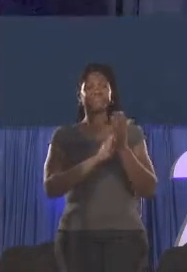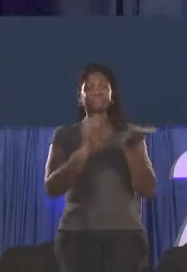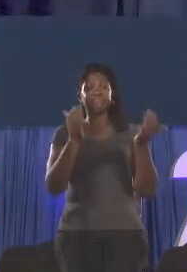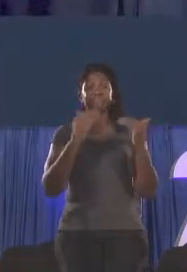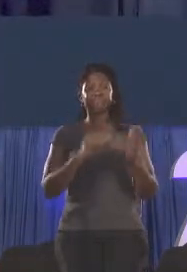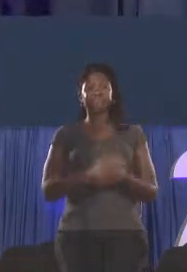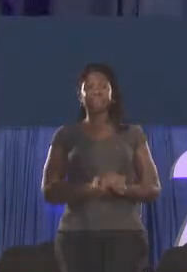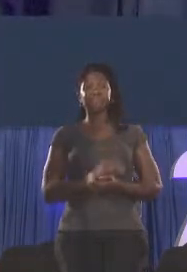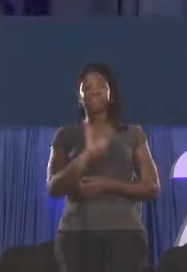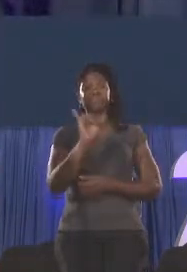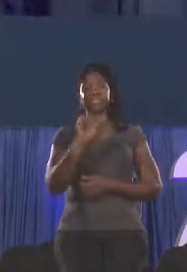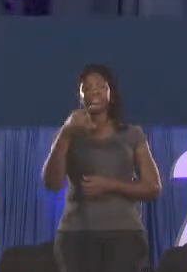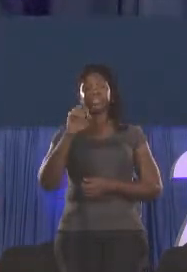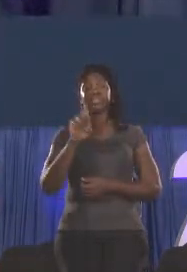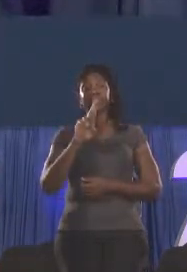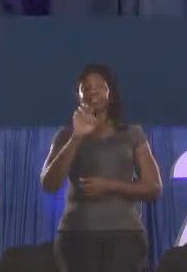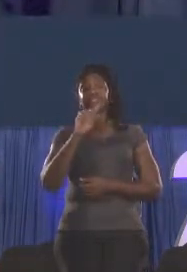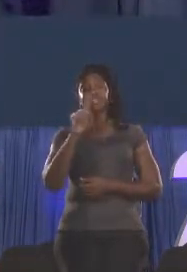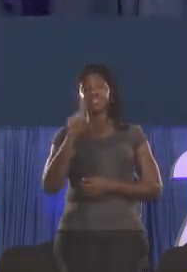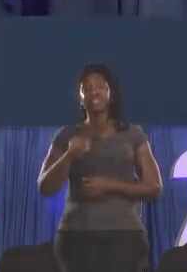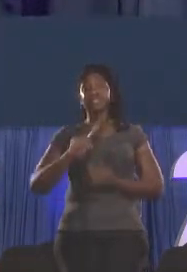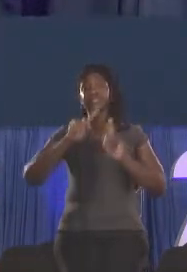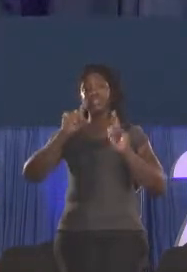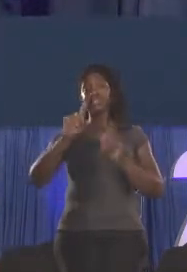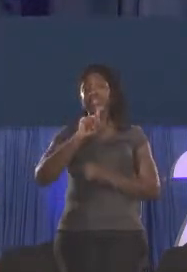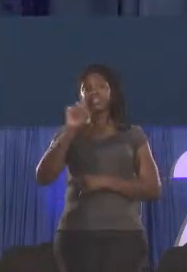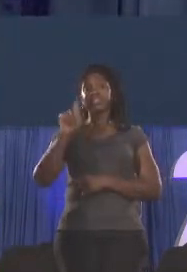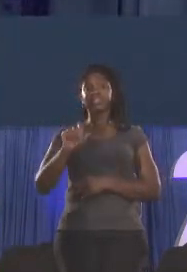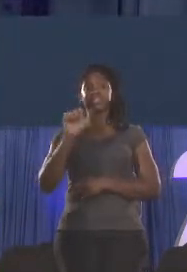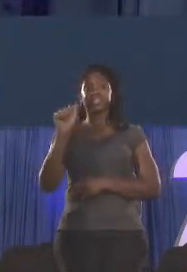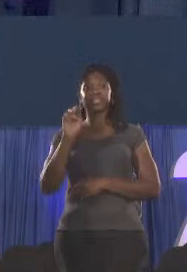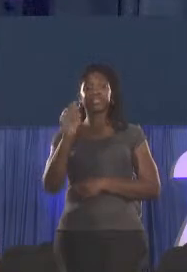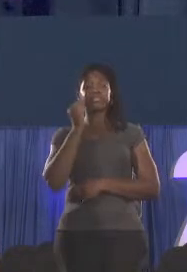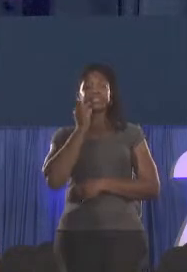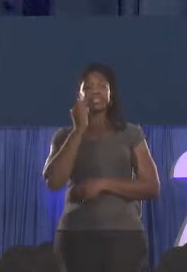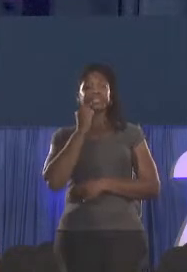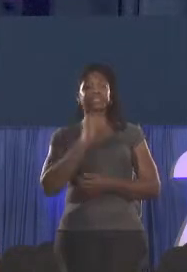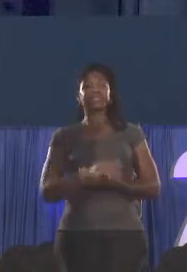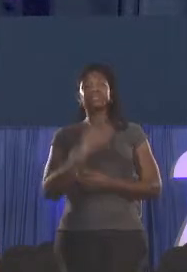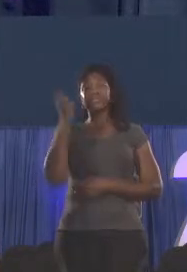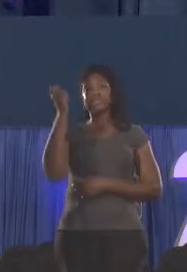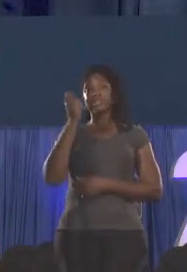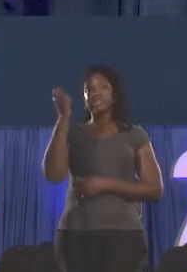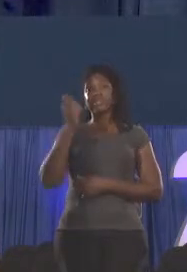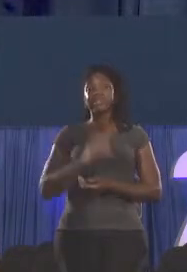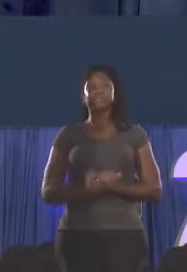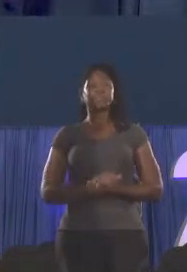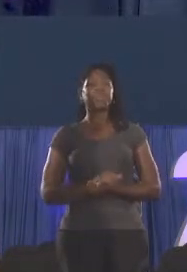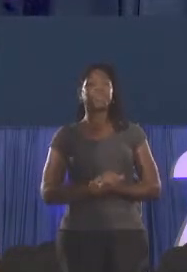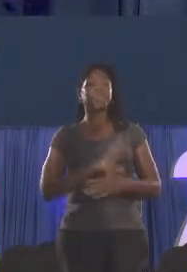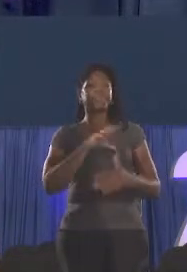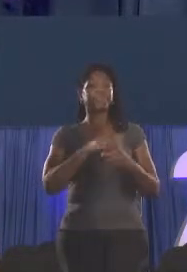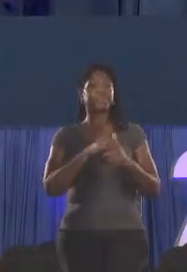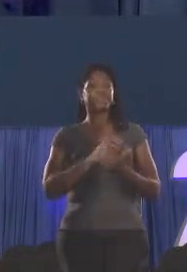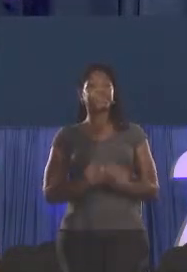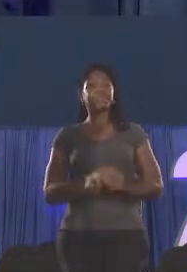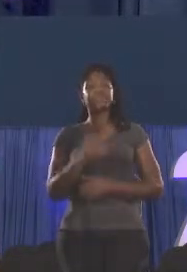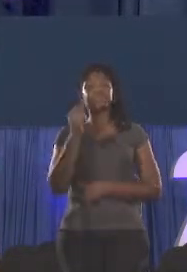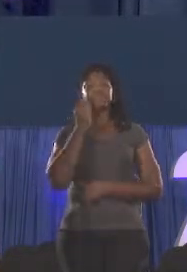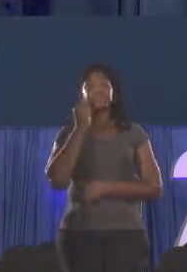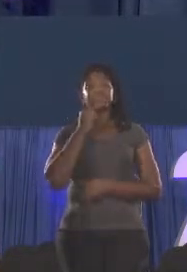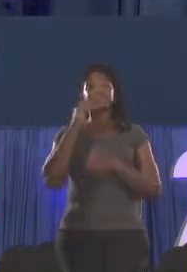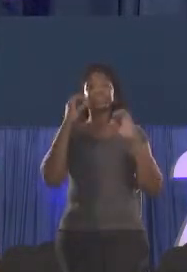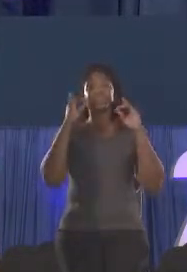Yahaira Perez, attending Texas A&M University, San Antonio, recipient of the San Antonio Education